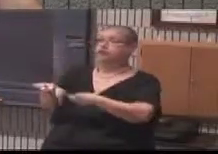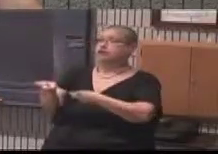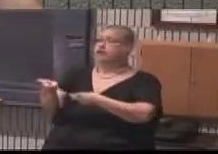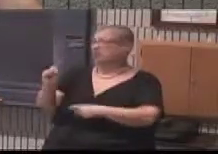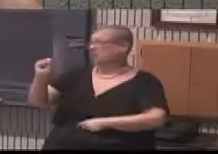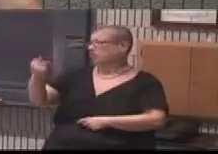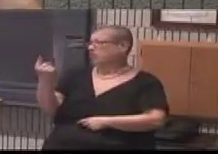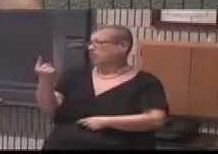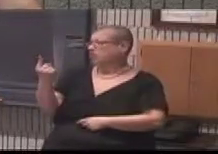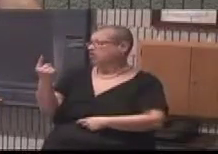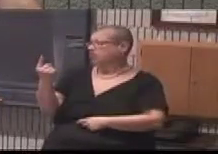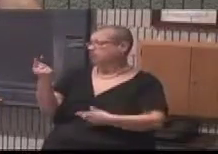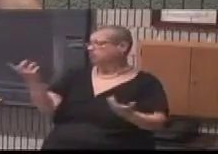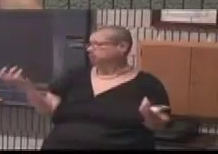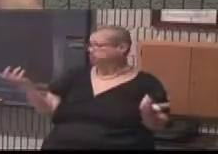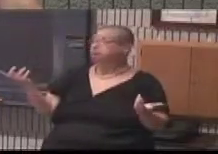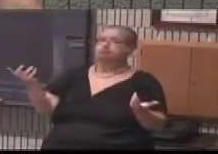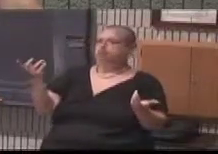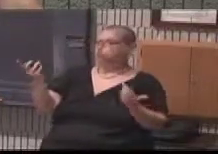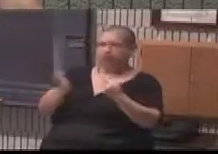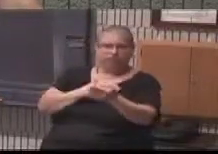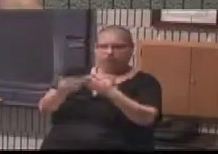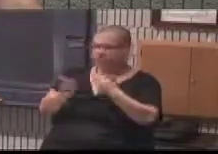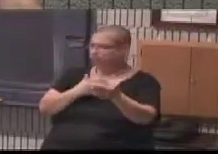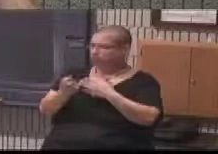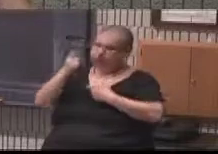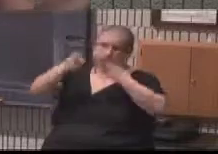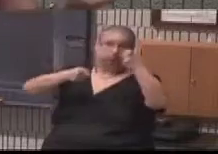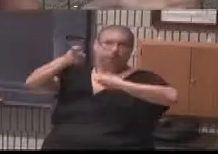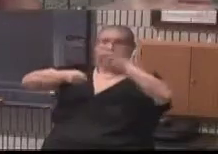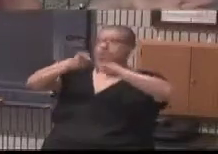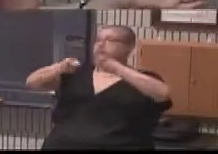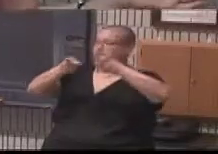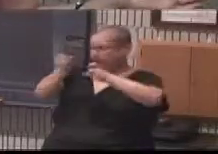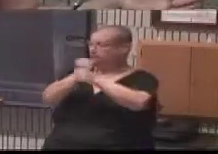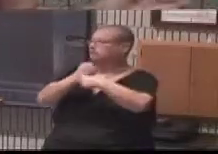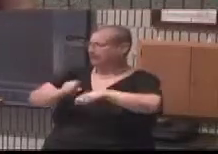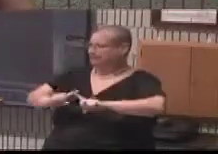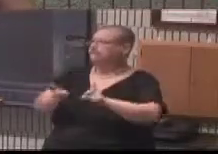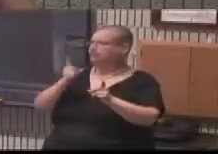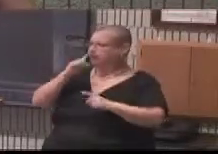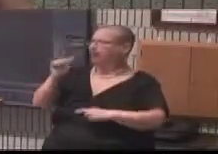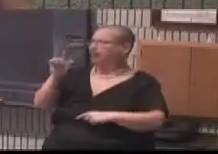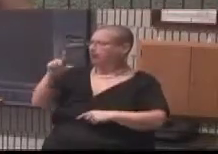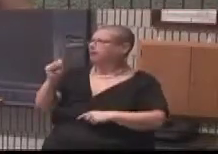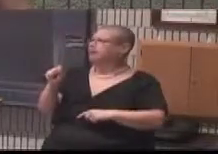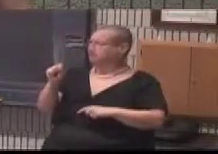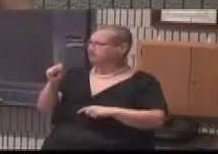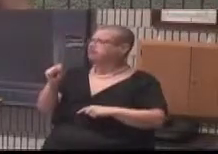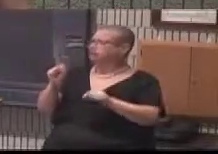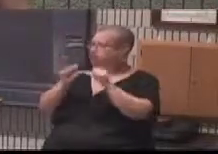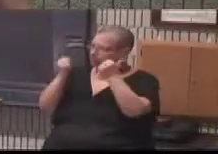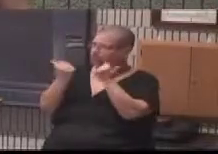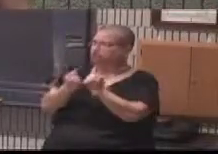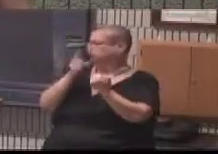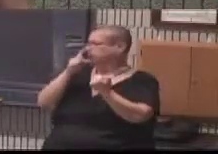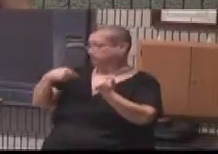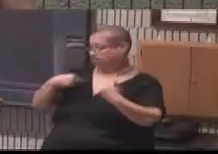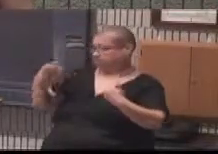a dollar in a year, make a difference in programs such as the ALS Association, who I've benefited from